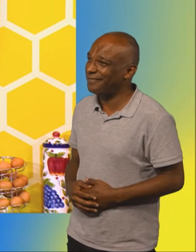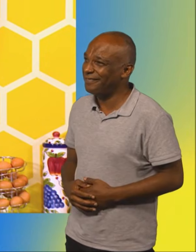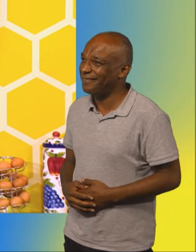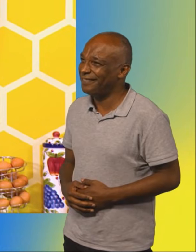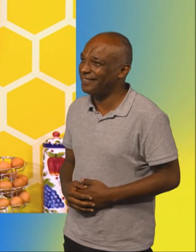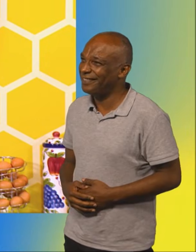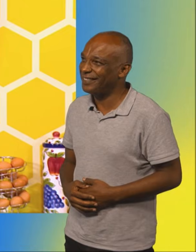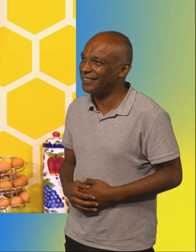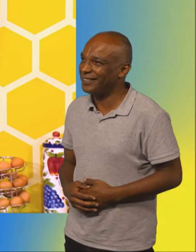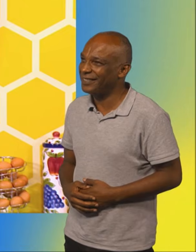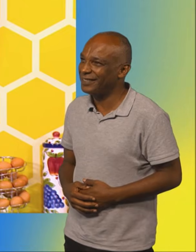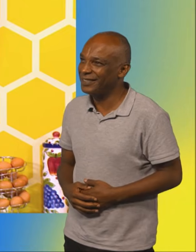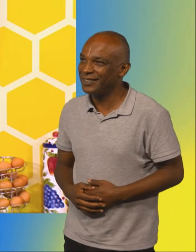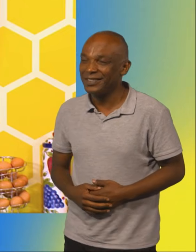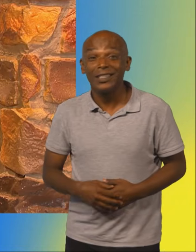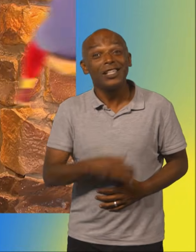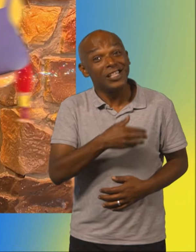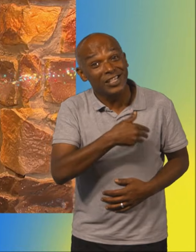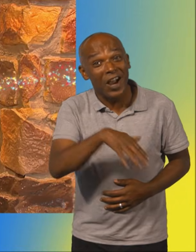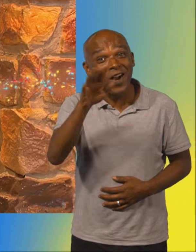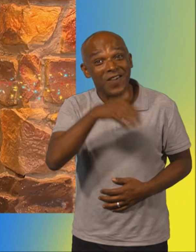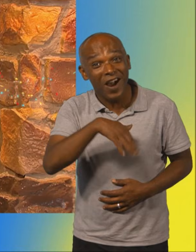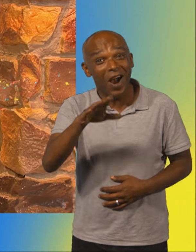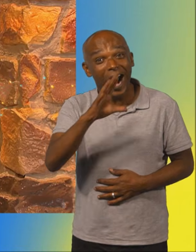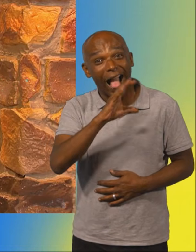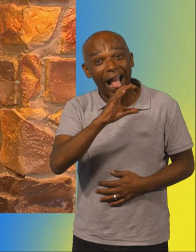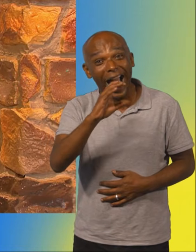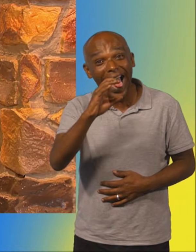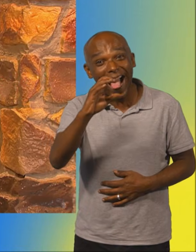Woohoo! Go Small, whiz away.